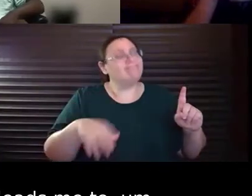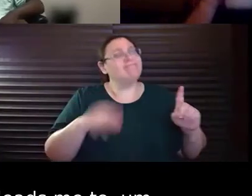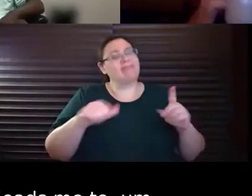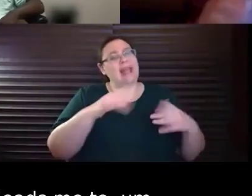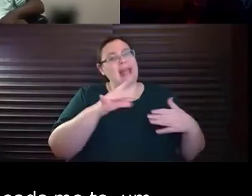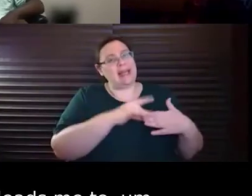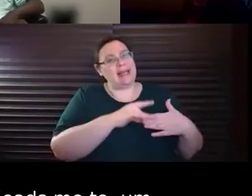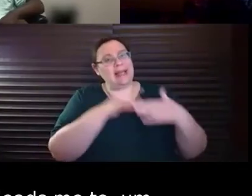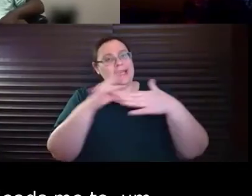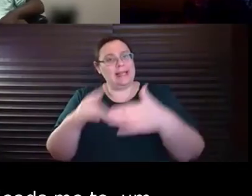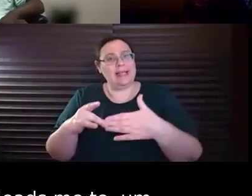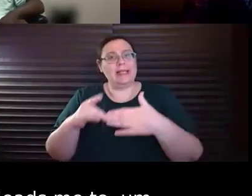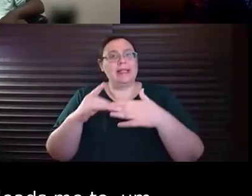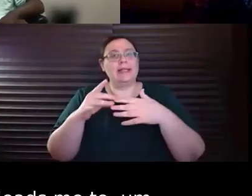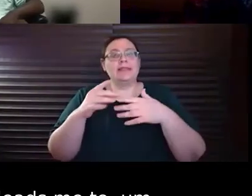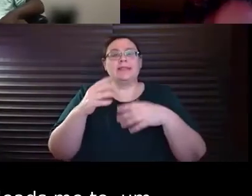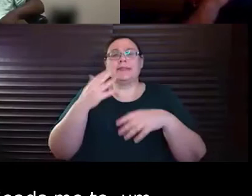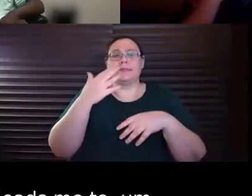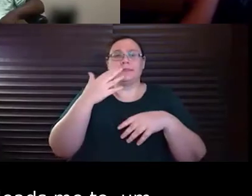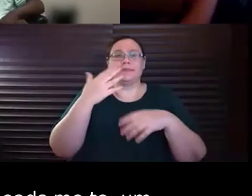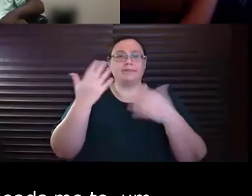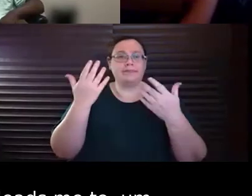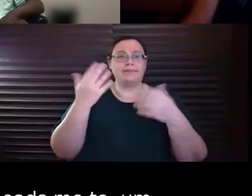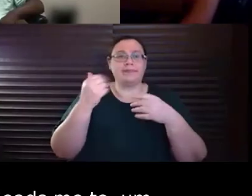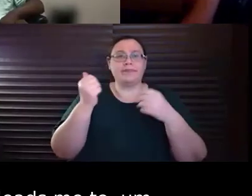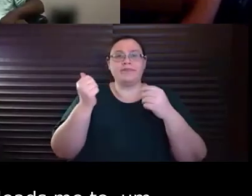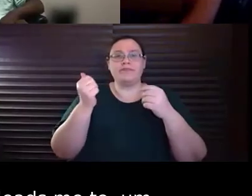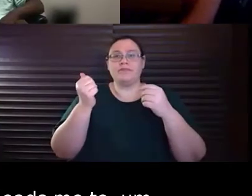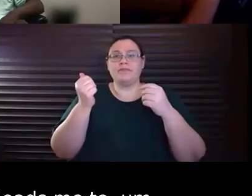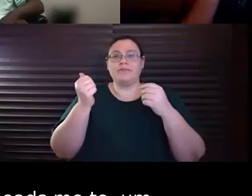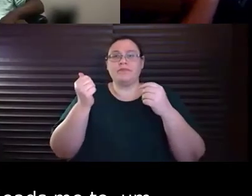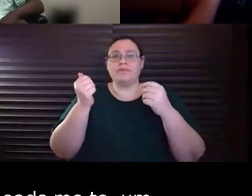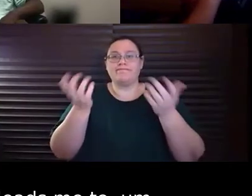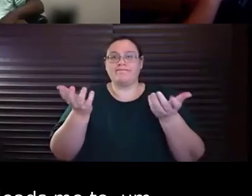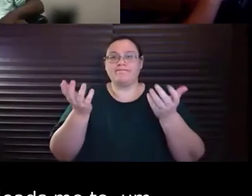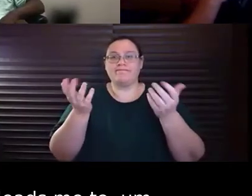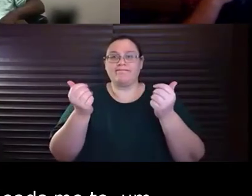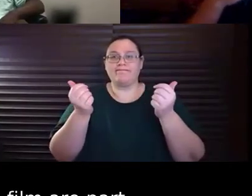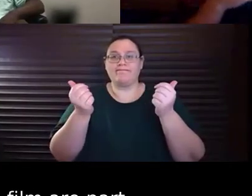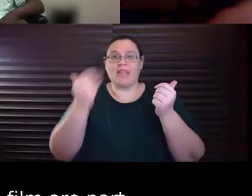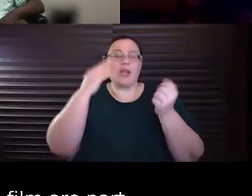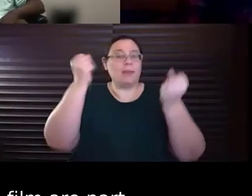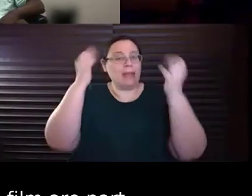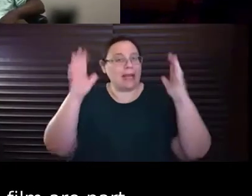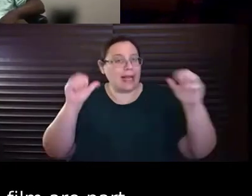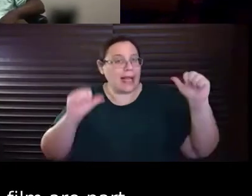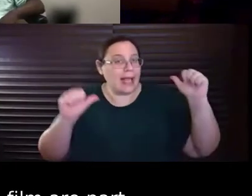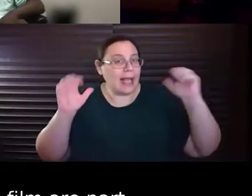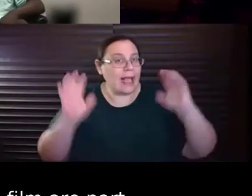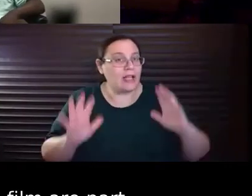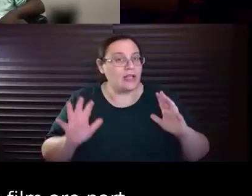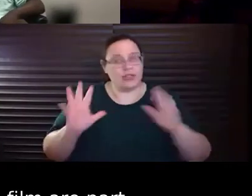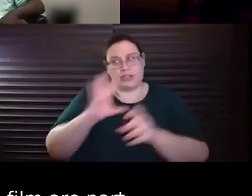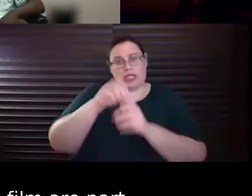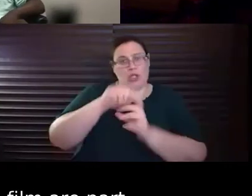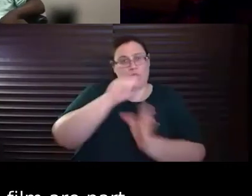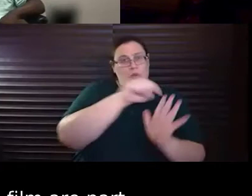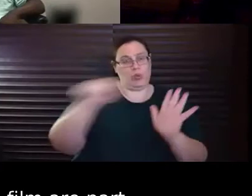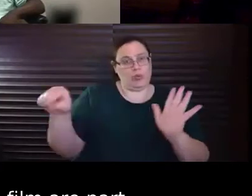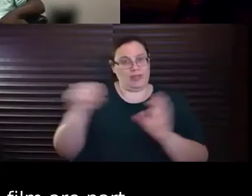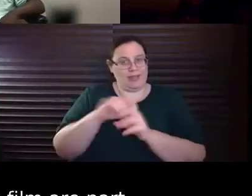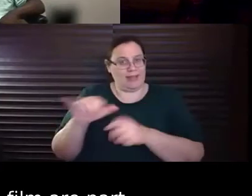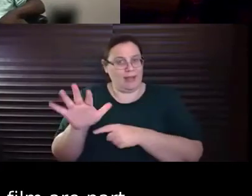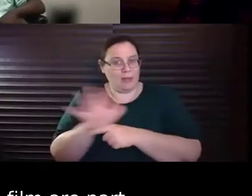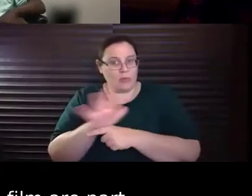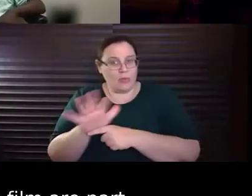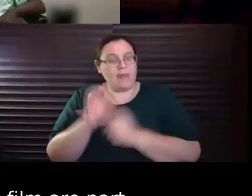to because I know that a lot of the actors featured in the film